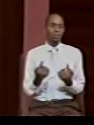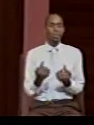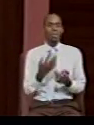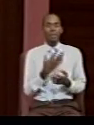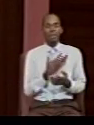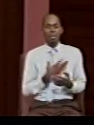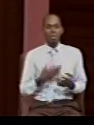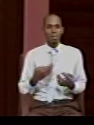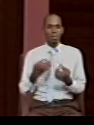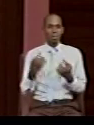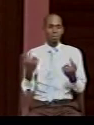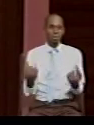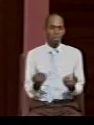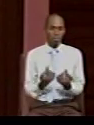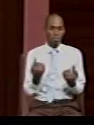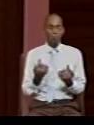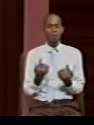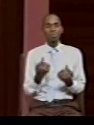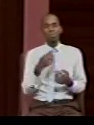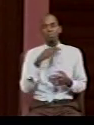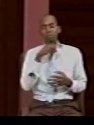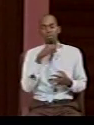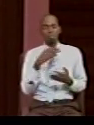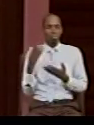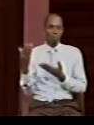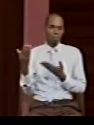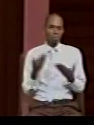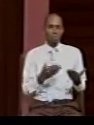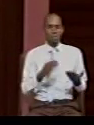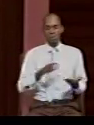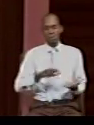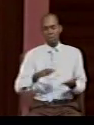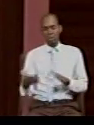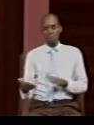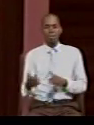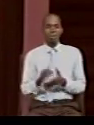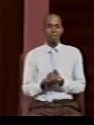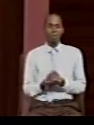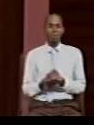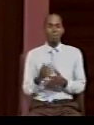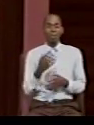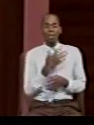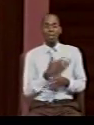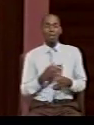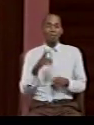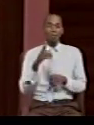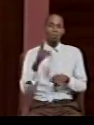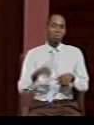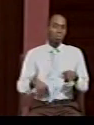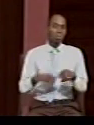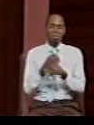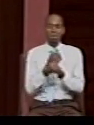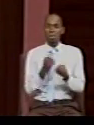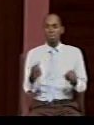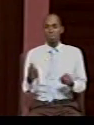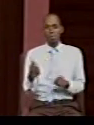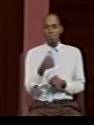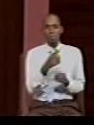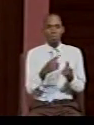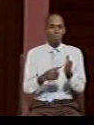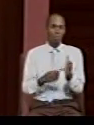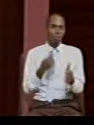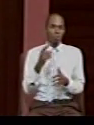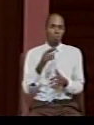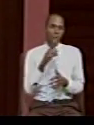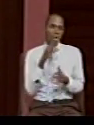sin, transgression, brings death. And you can't save yourself once you are